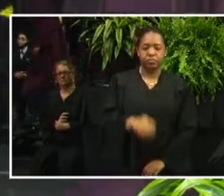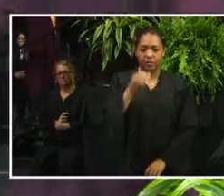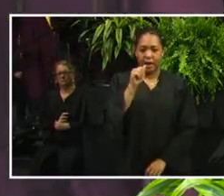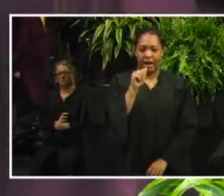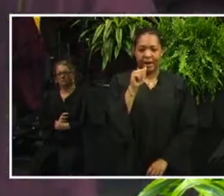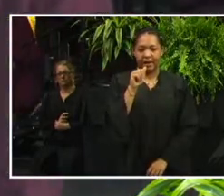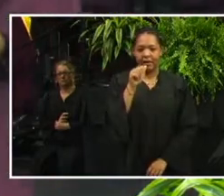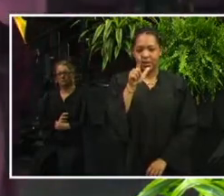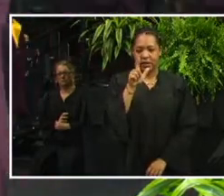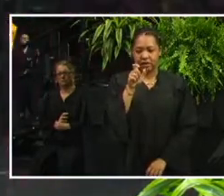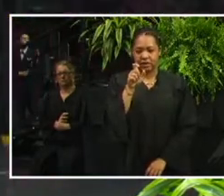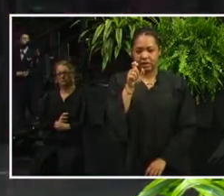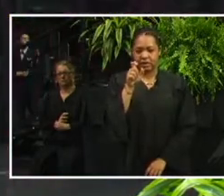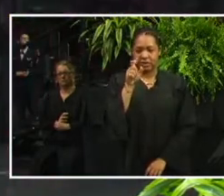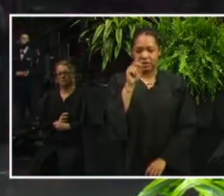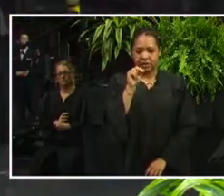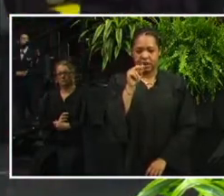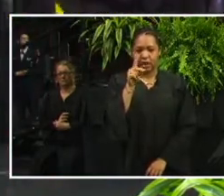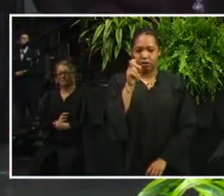Alexander Richard Porterfield.